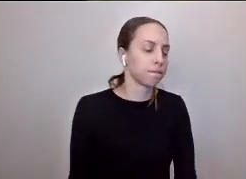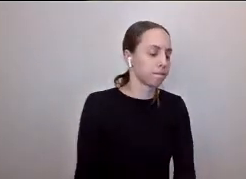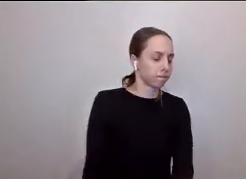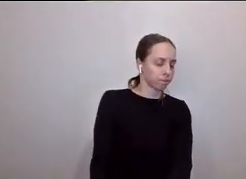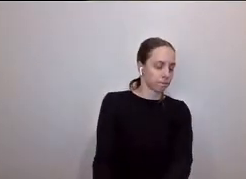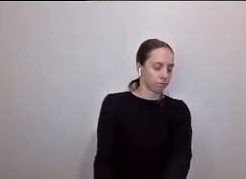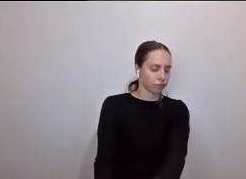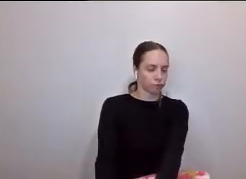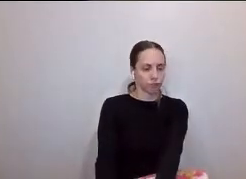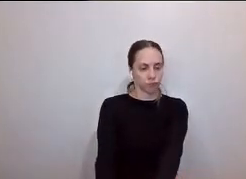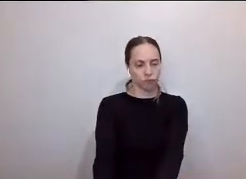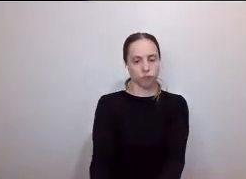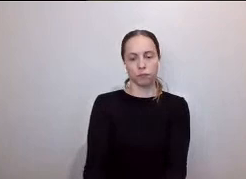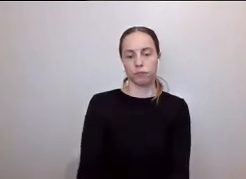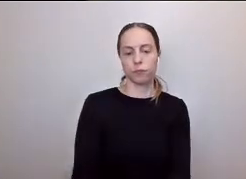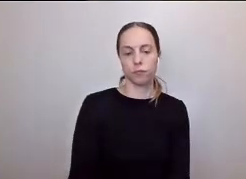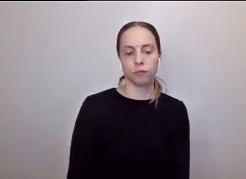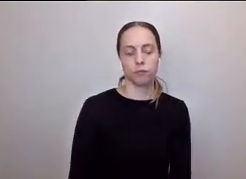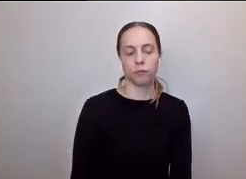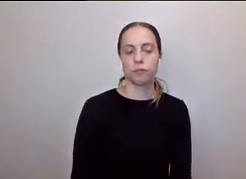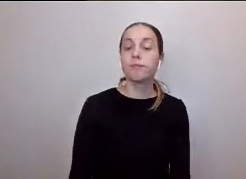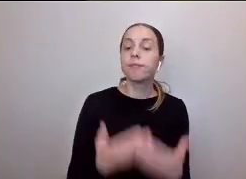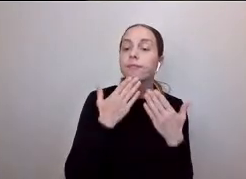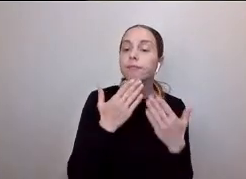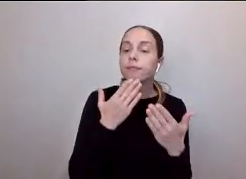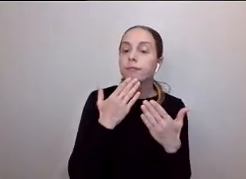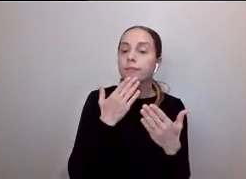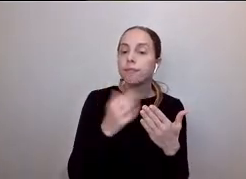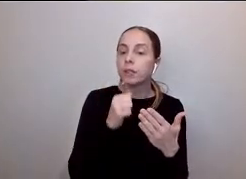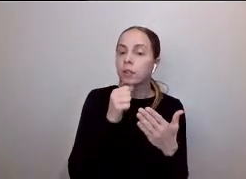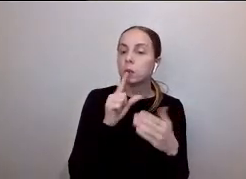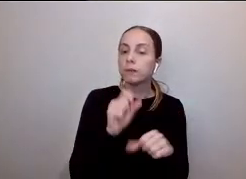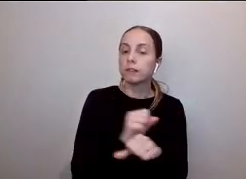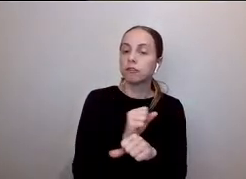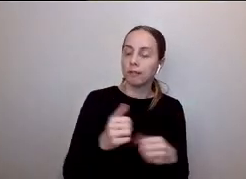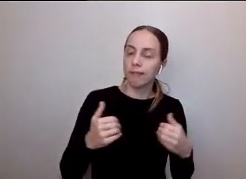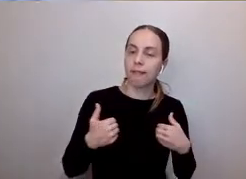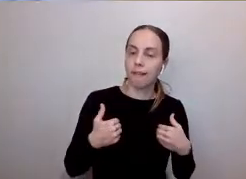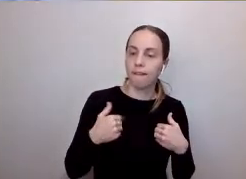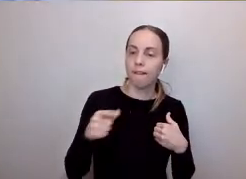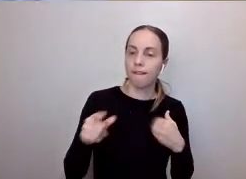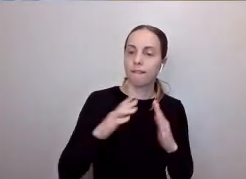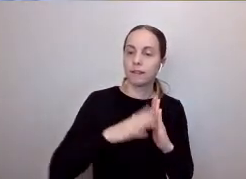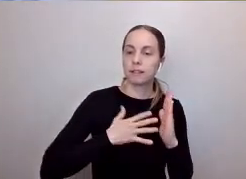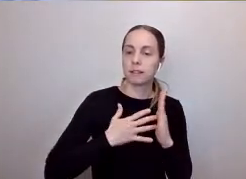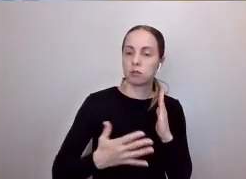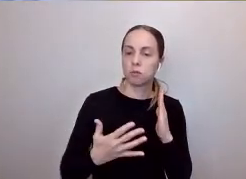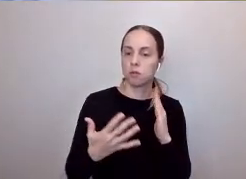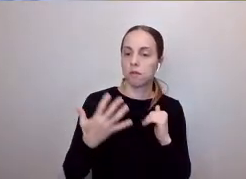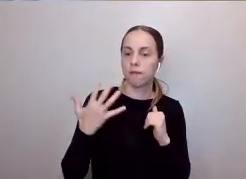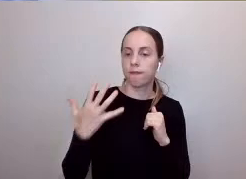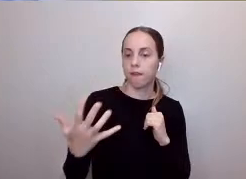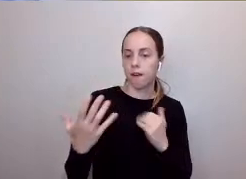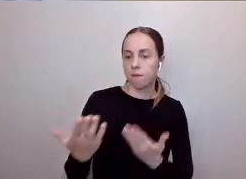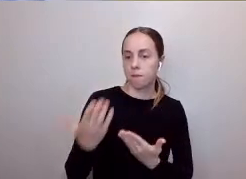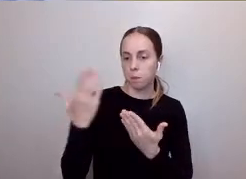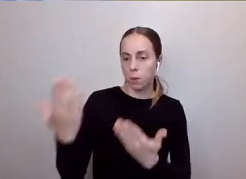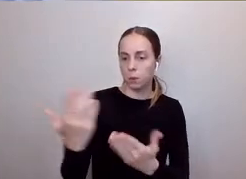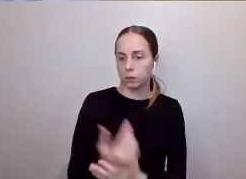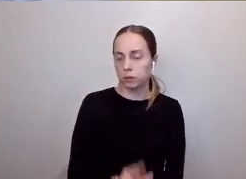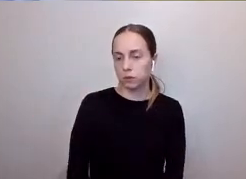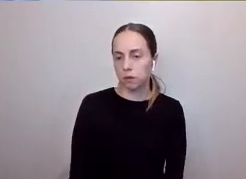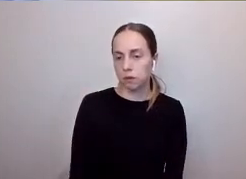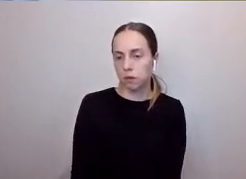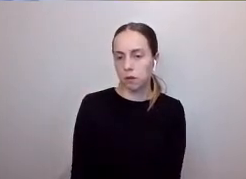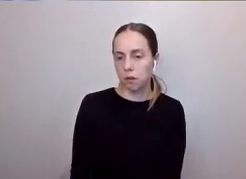Thank you. And I don't actually have the Schedule 5 proposal in front of me. Is